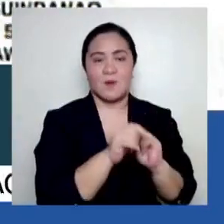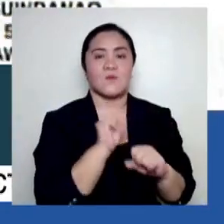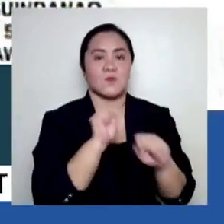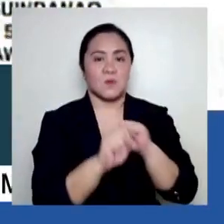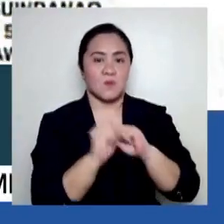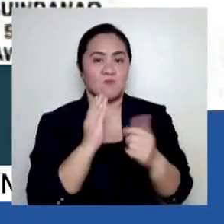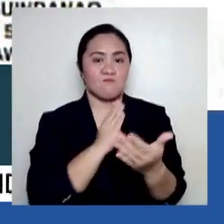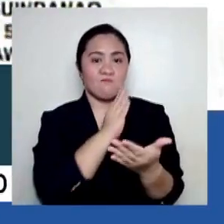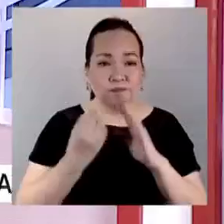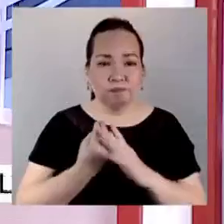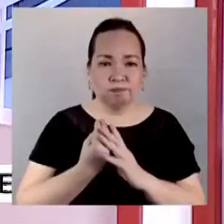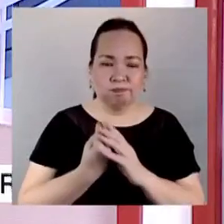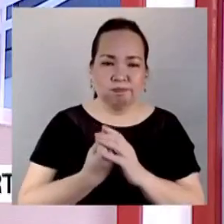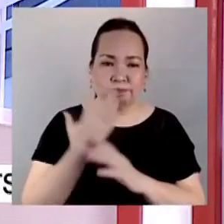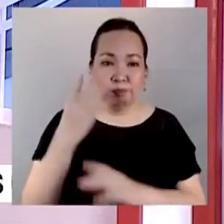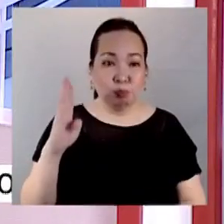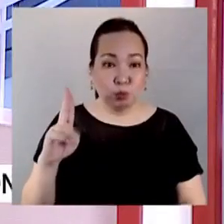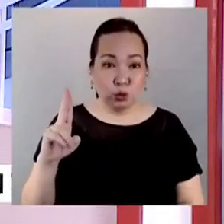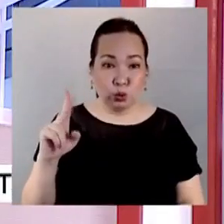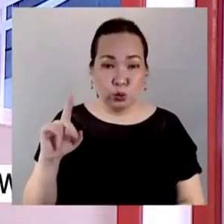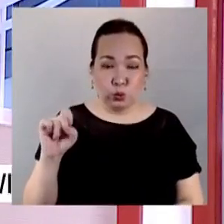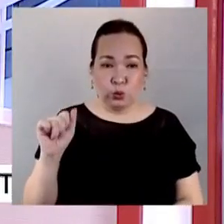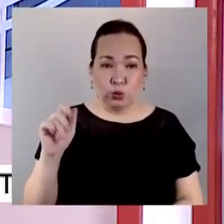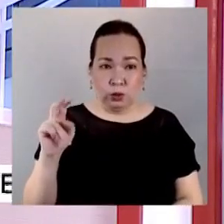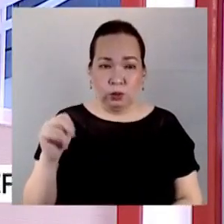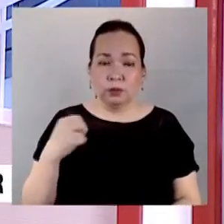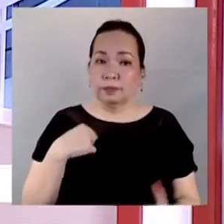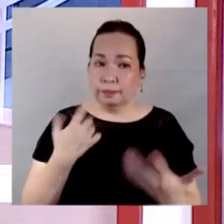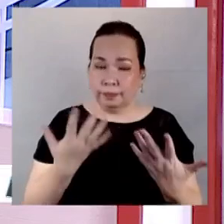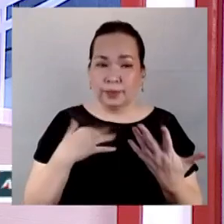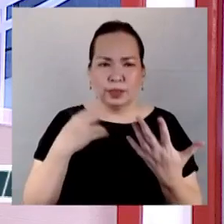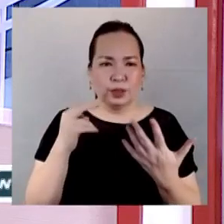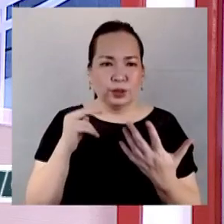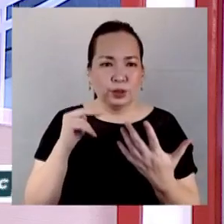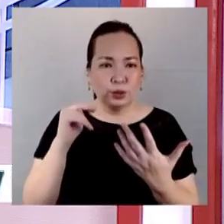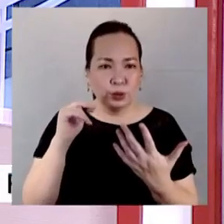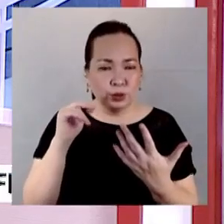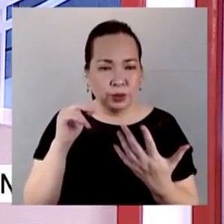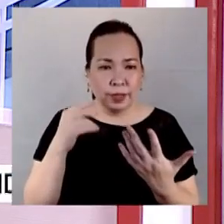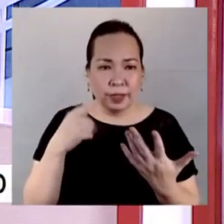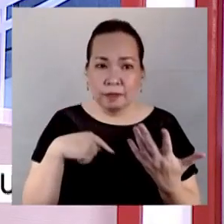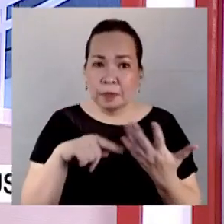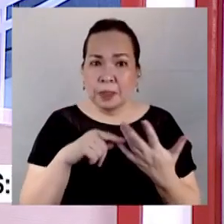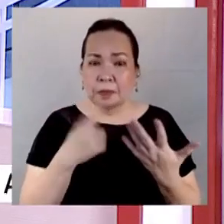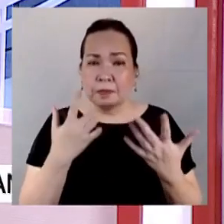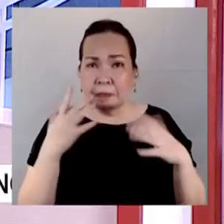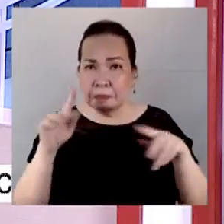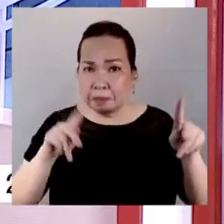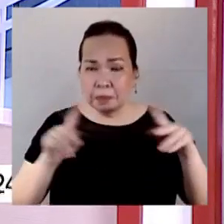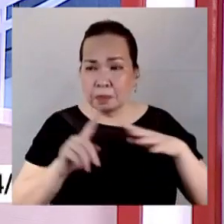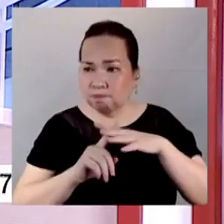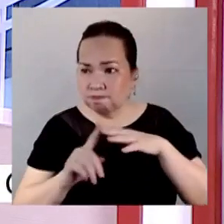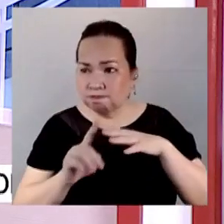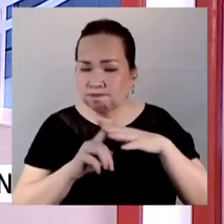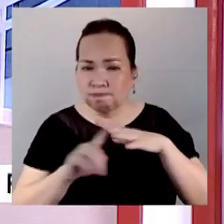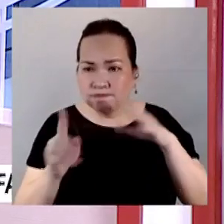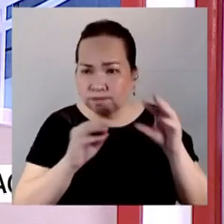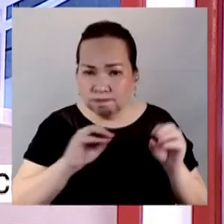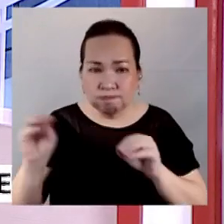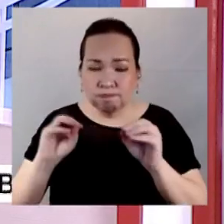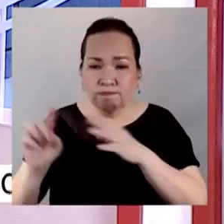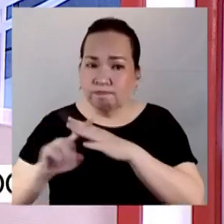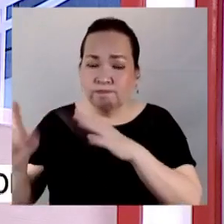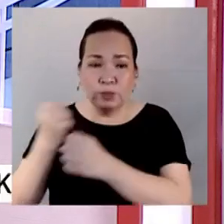mga emergency room. The town of Uban in Sorsogon preparing for possible evacuation of residents as state seismologists believe